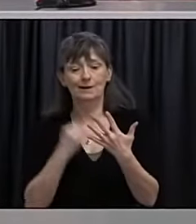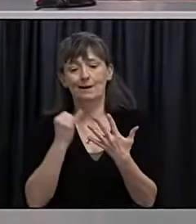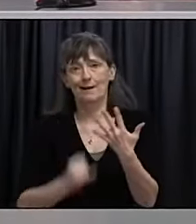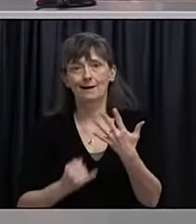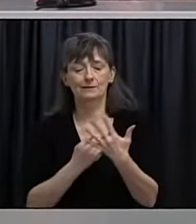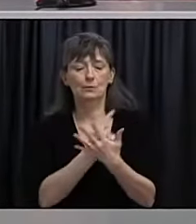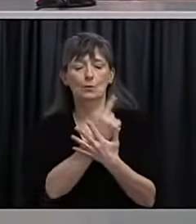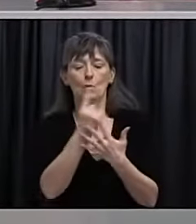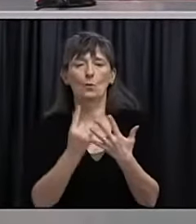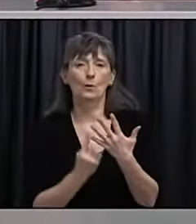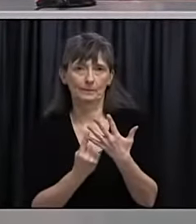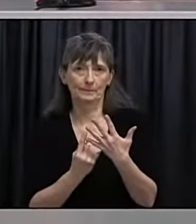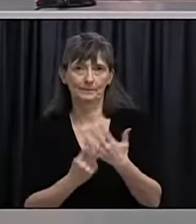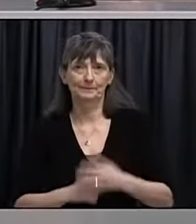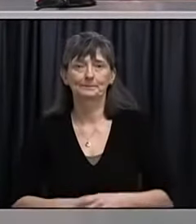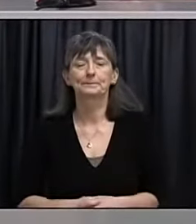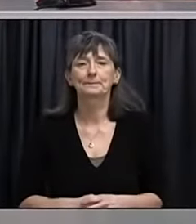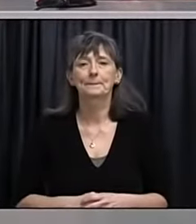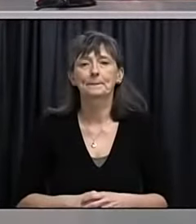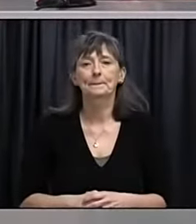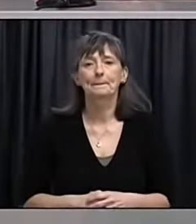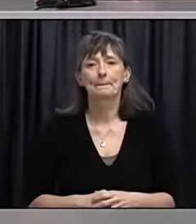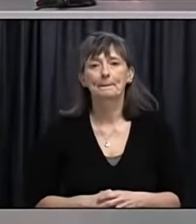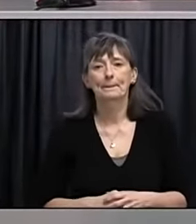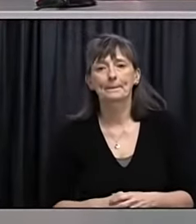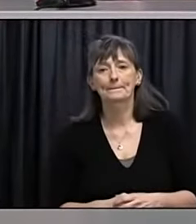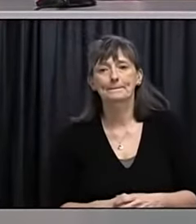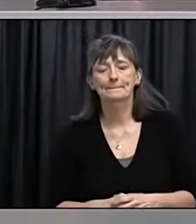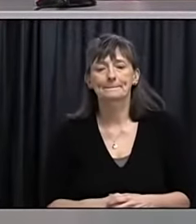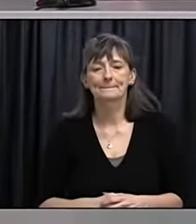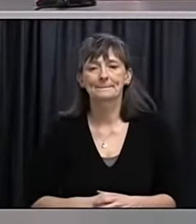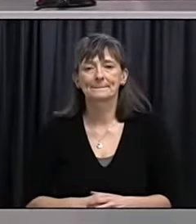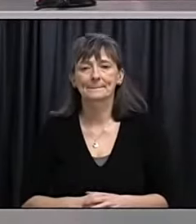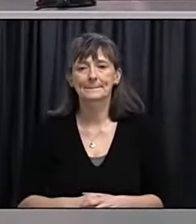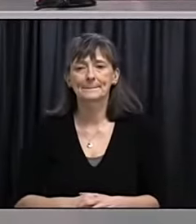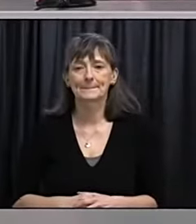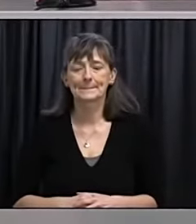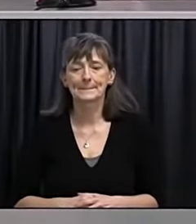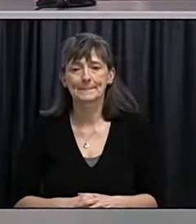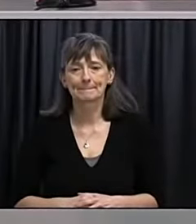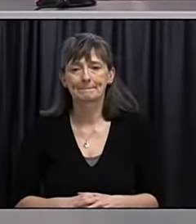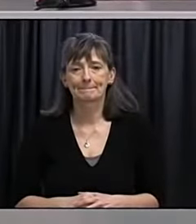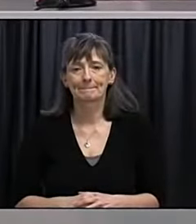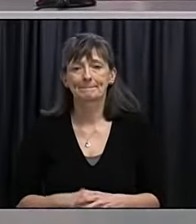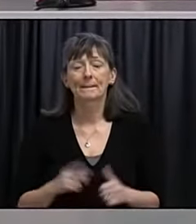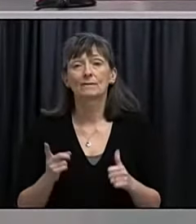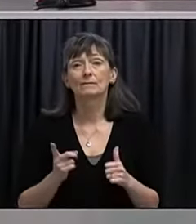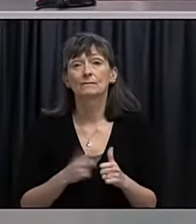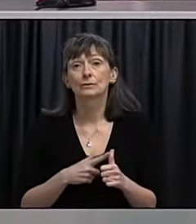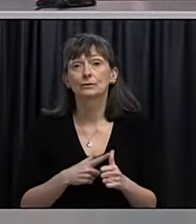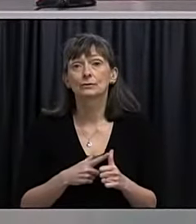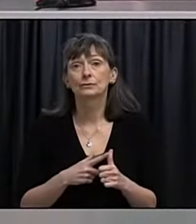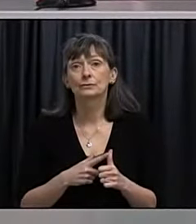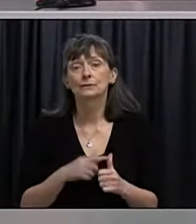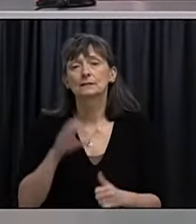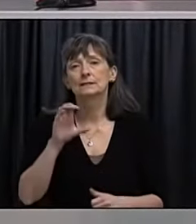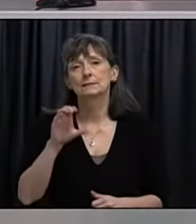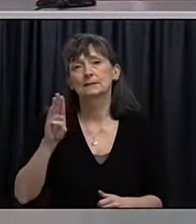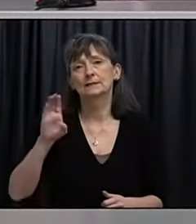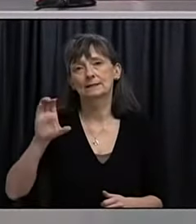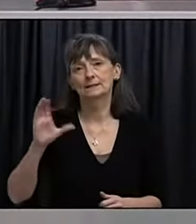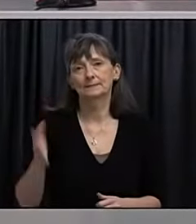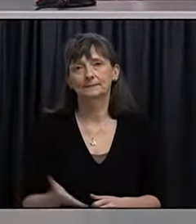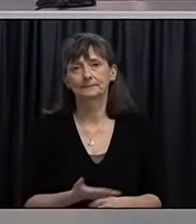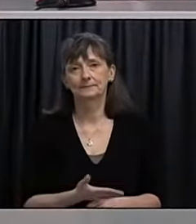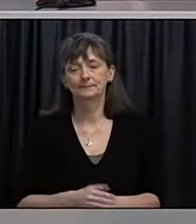question and one follow-up per round. Following this I will ask each reporter if they have one final question. Our first questions are from Peter Cowan